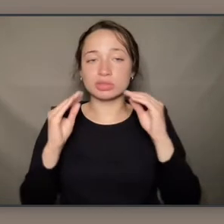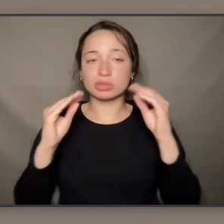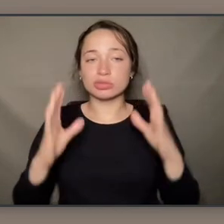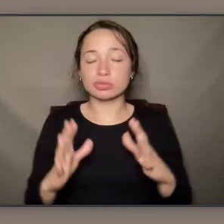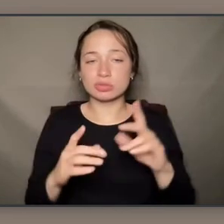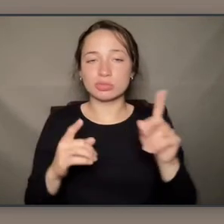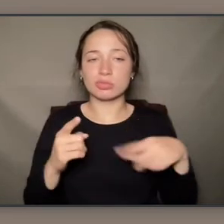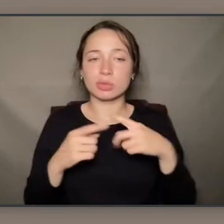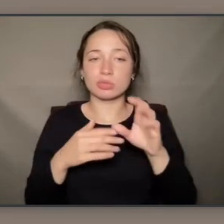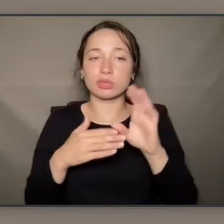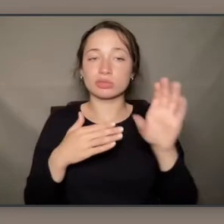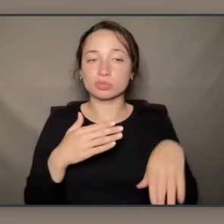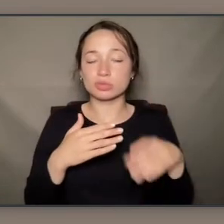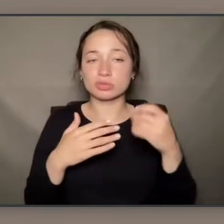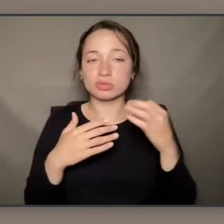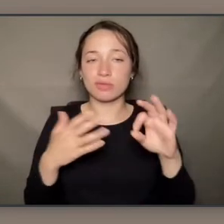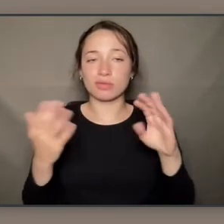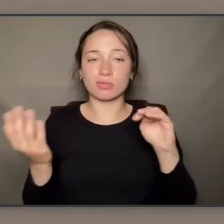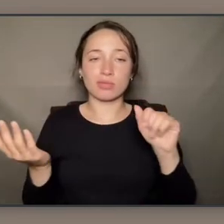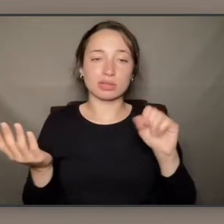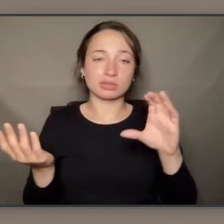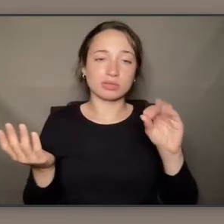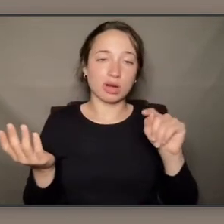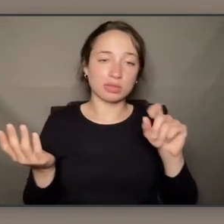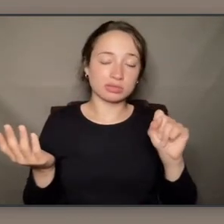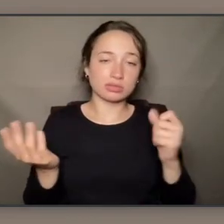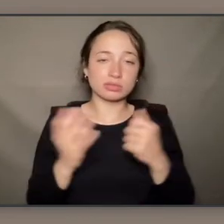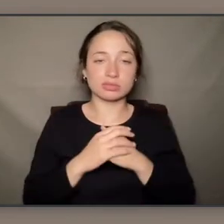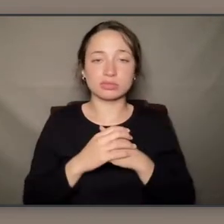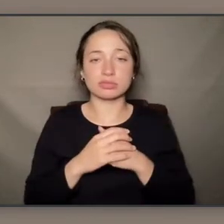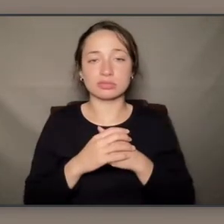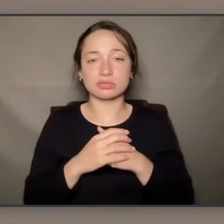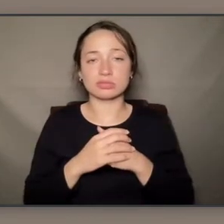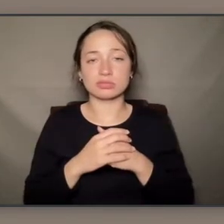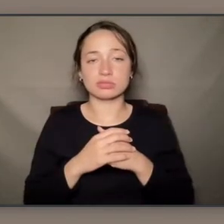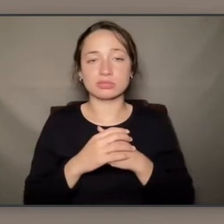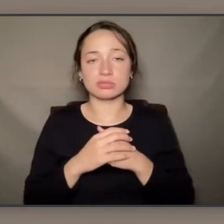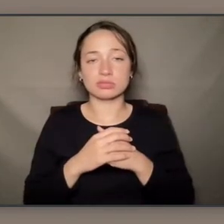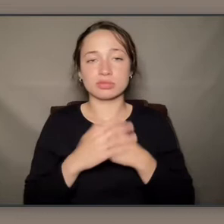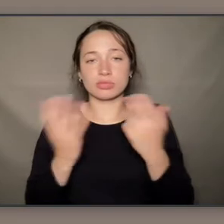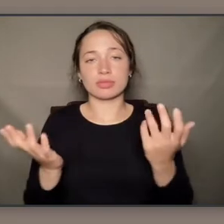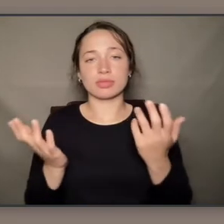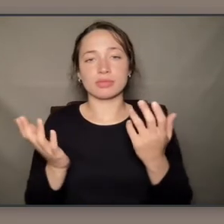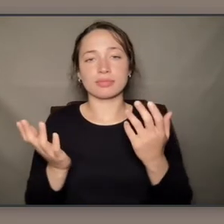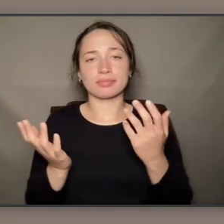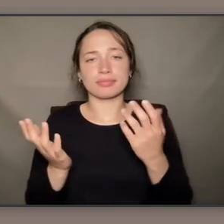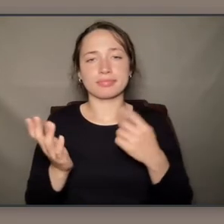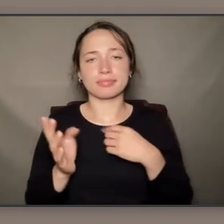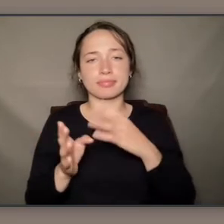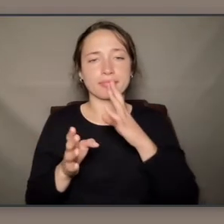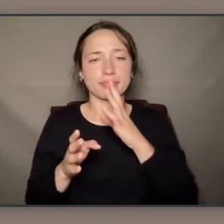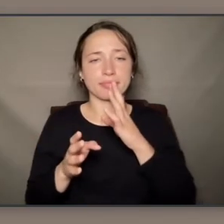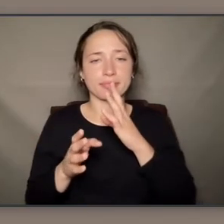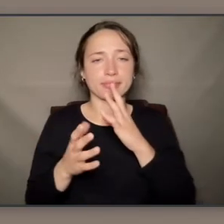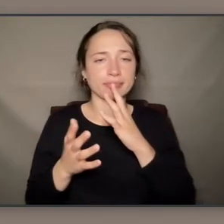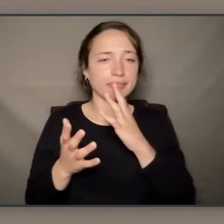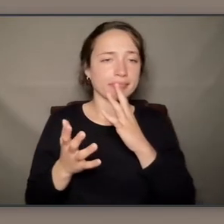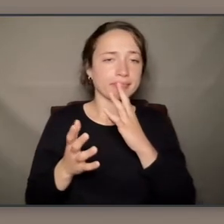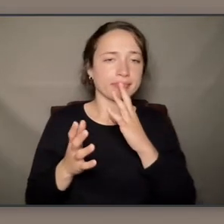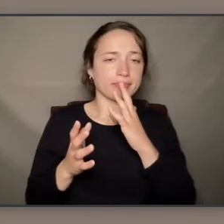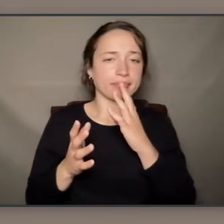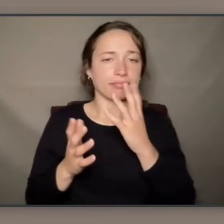teachers about the consequences of mascots. Uh, I'm going